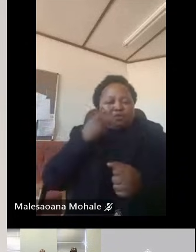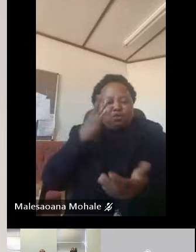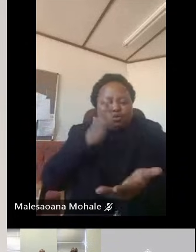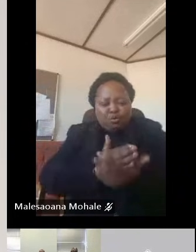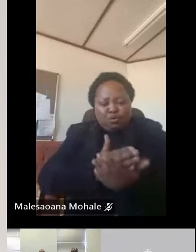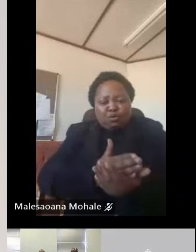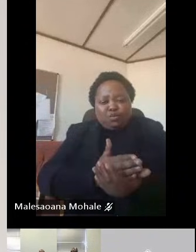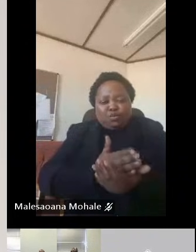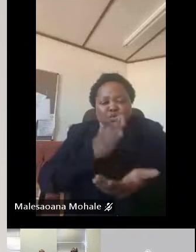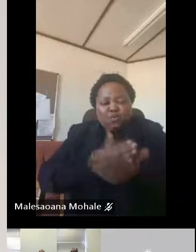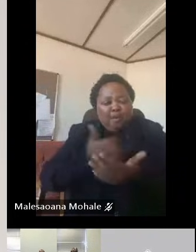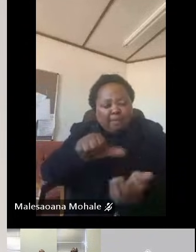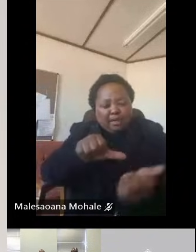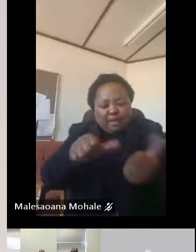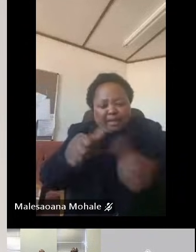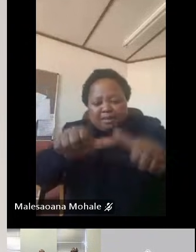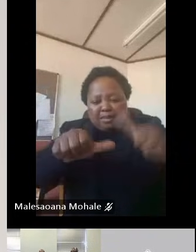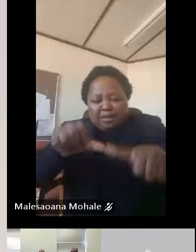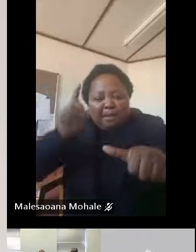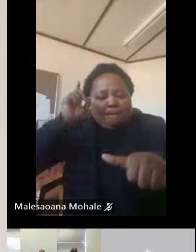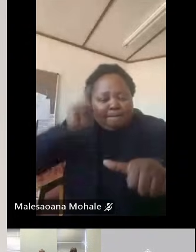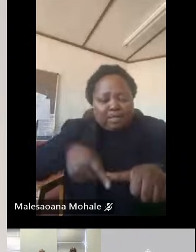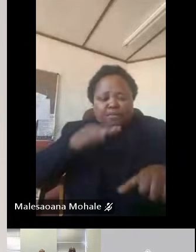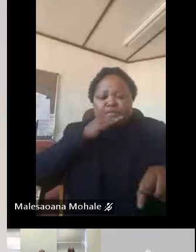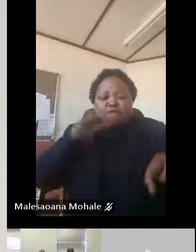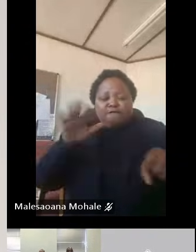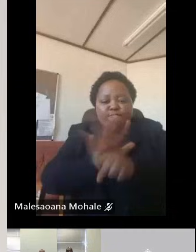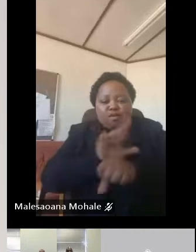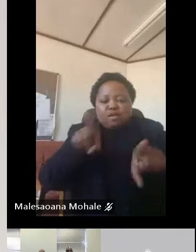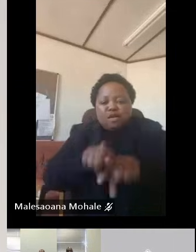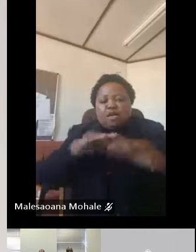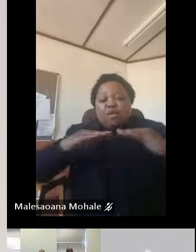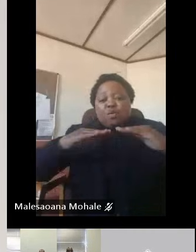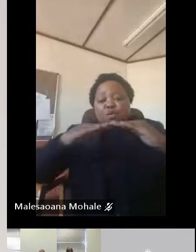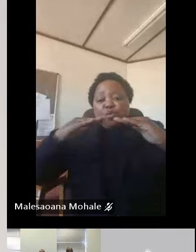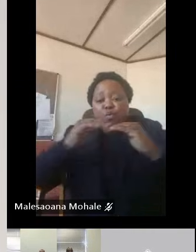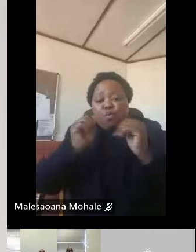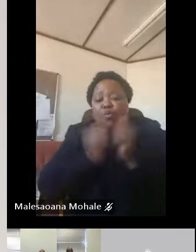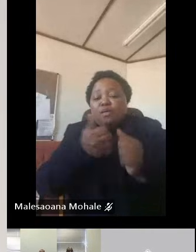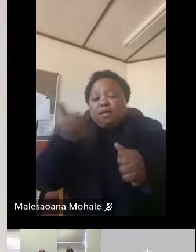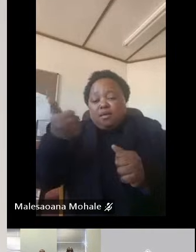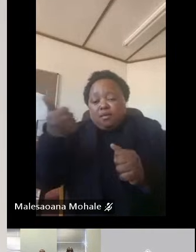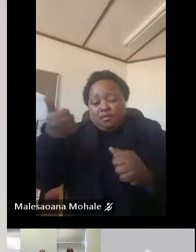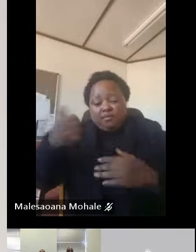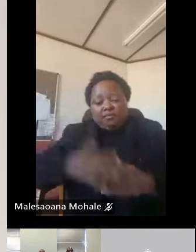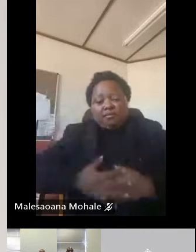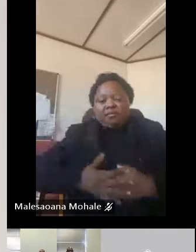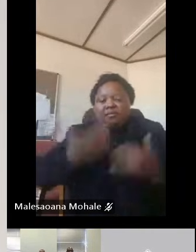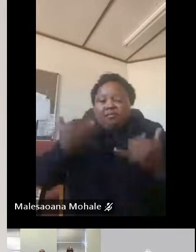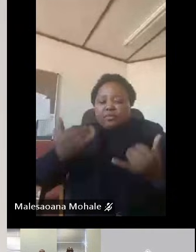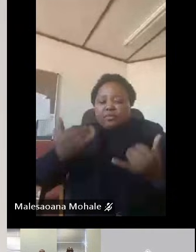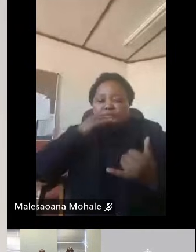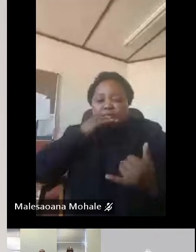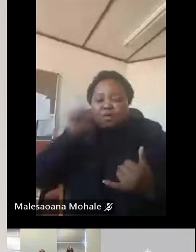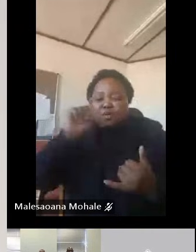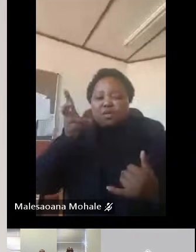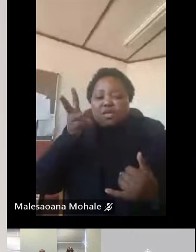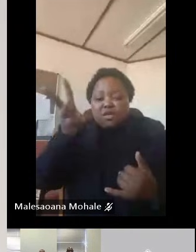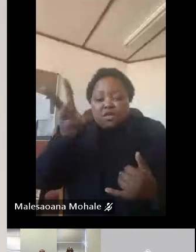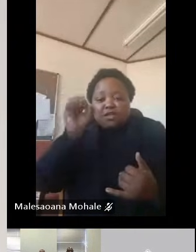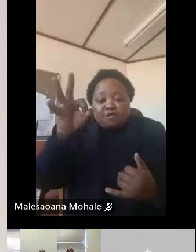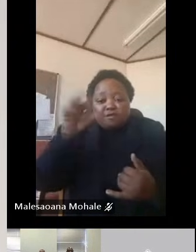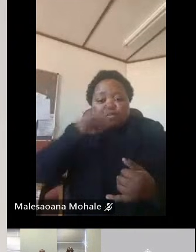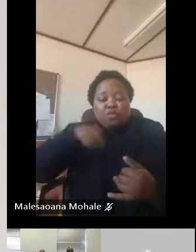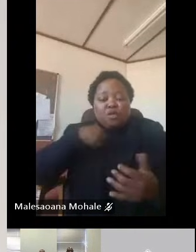to participate meaningfully and equally as others. This will say if we achieve it,